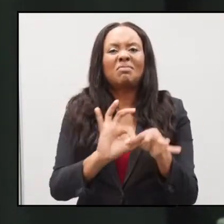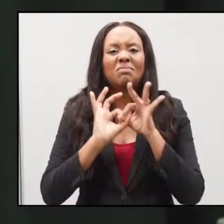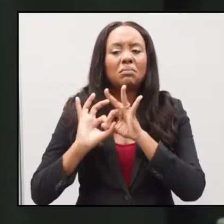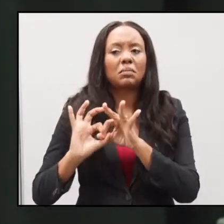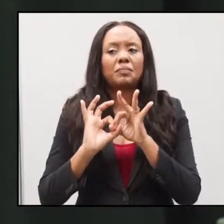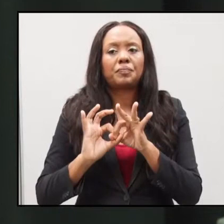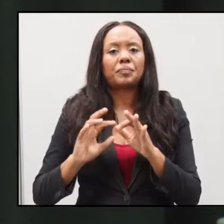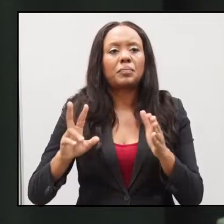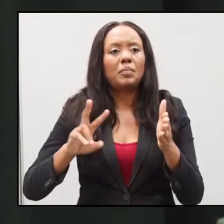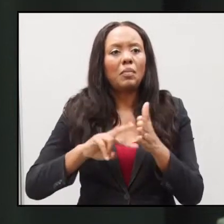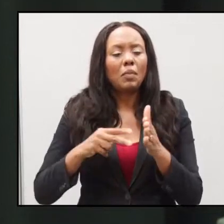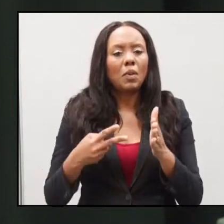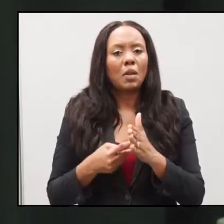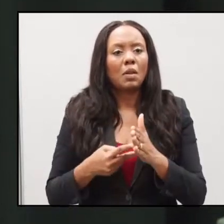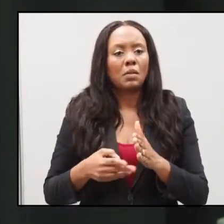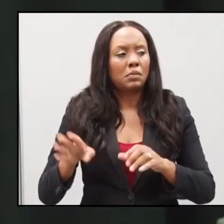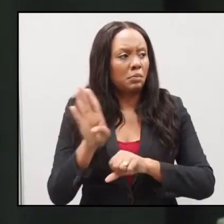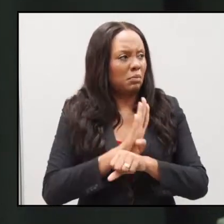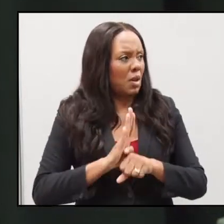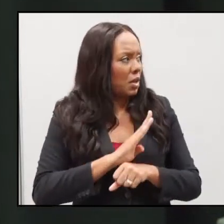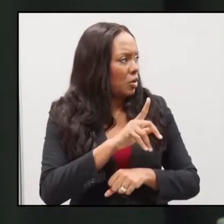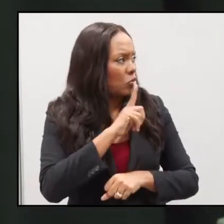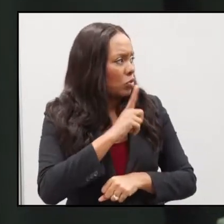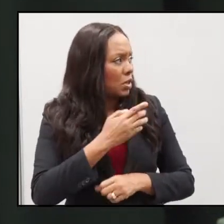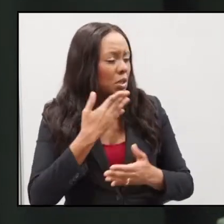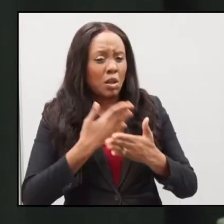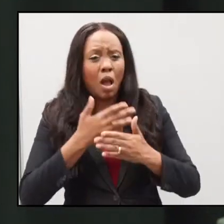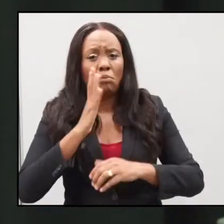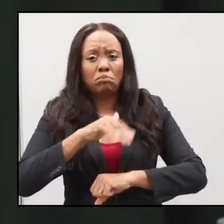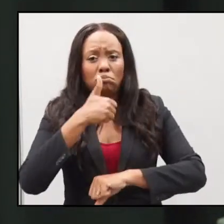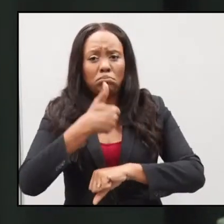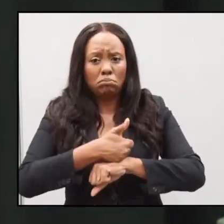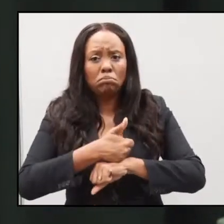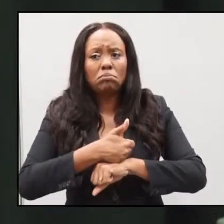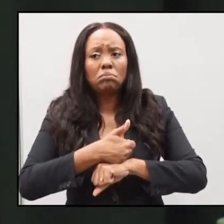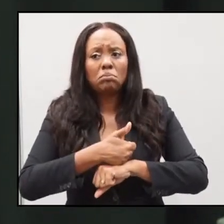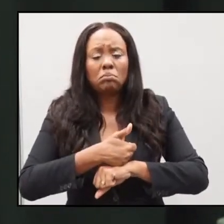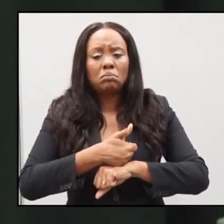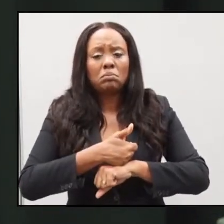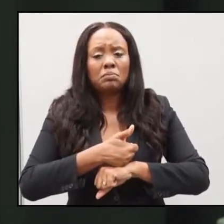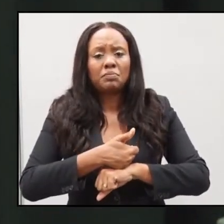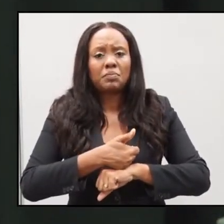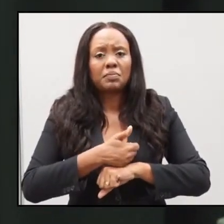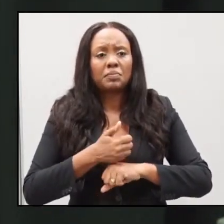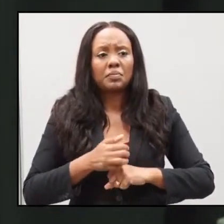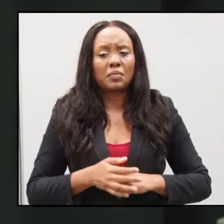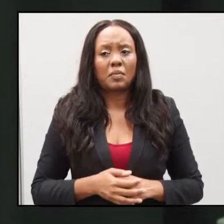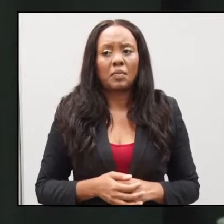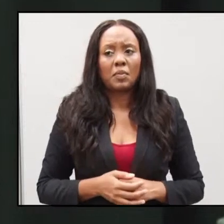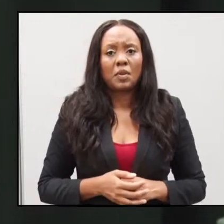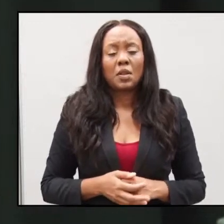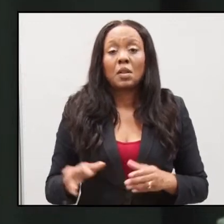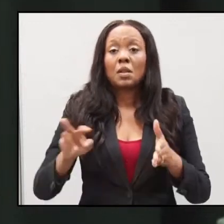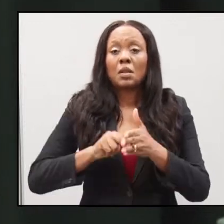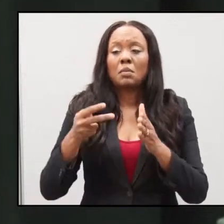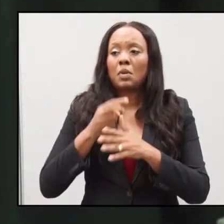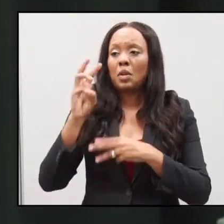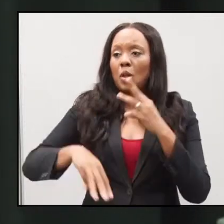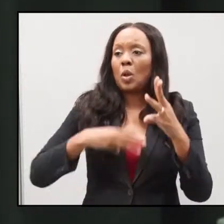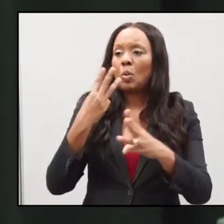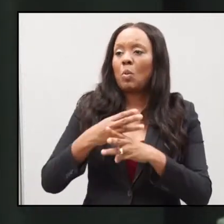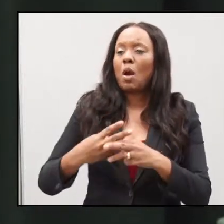Barbados rightfully as that place from which the world can appreciate and understand